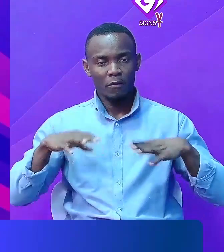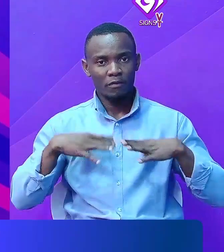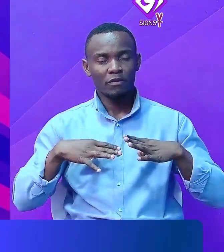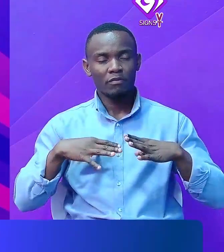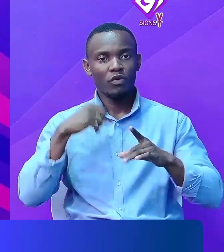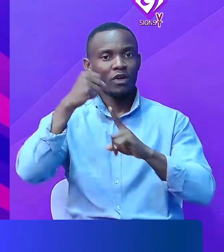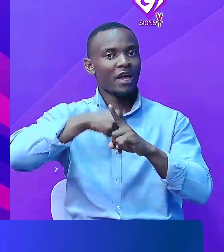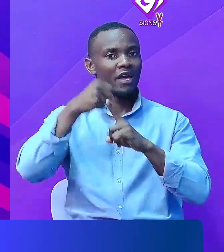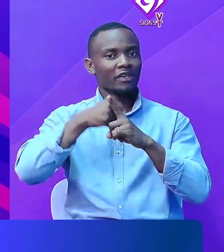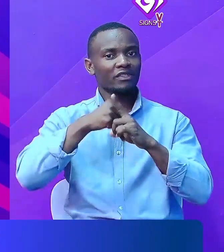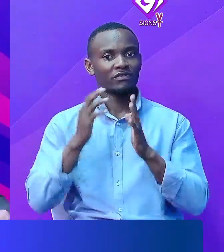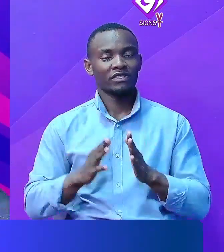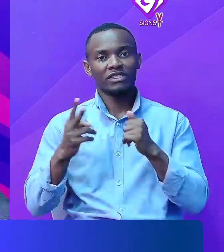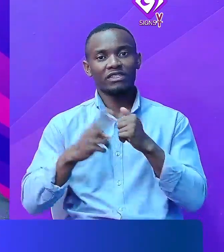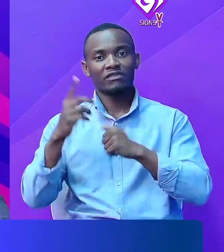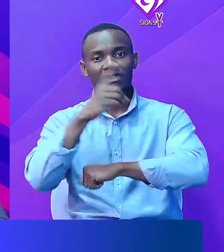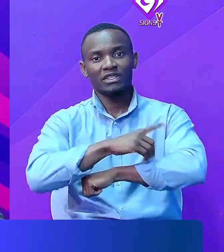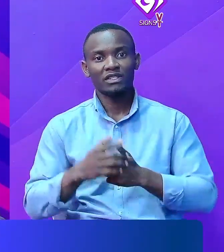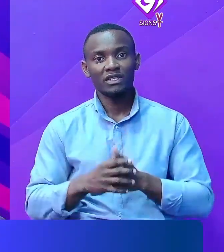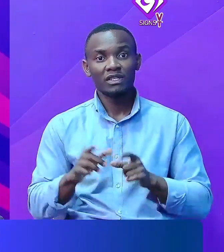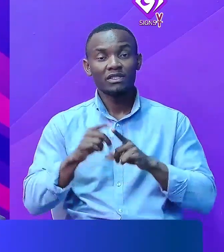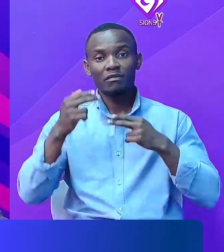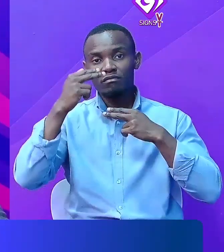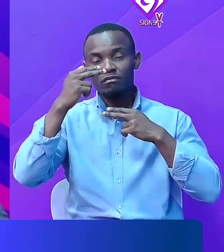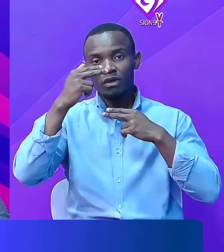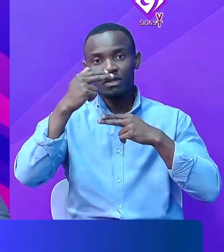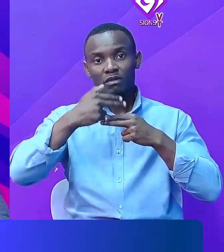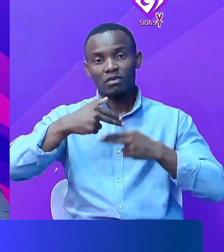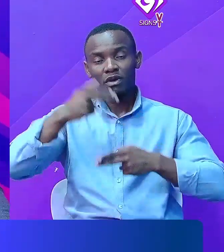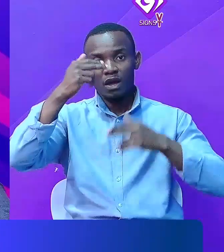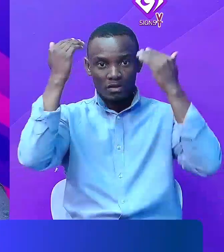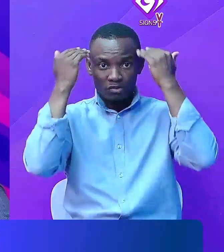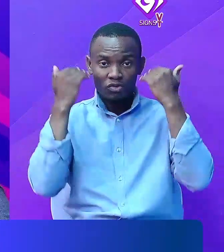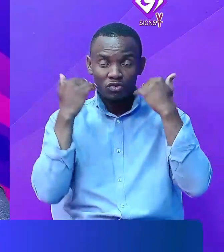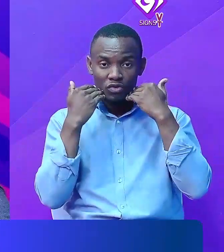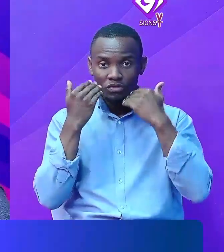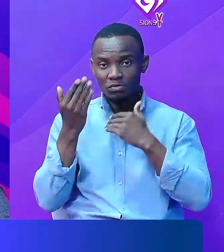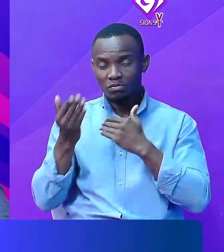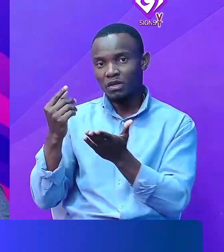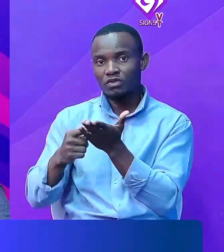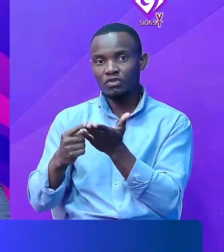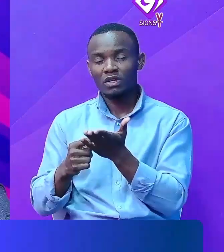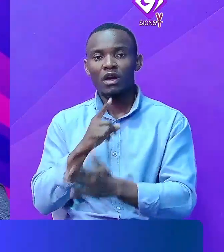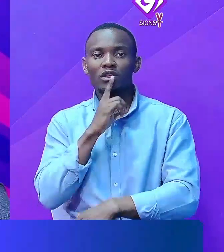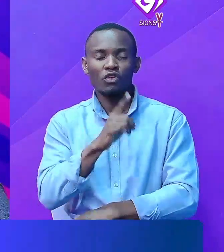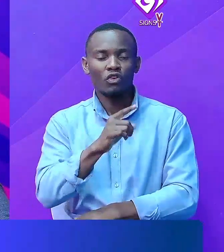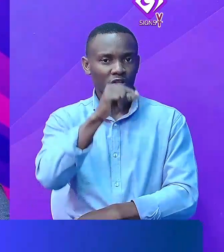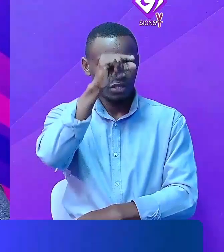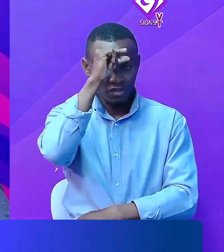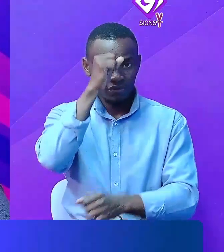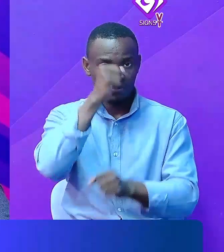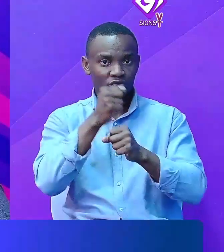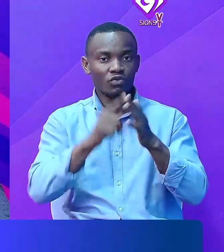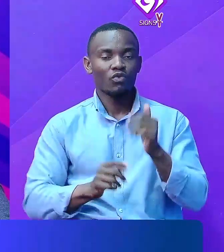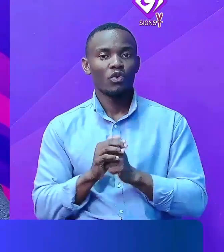The High Court in Uganda has ordered the Ugandan government to produce missing Kenyan activists Bob Njagi and